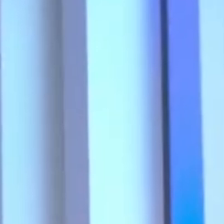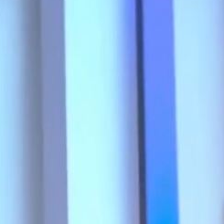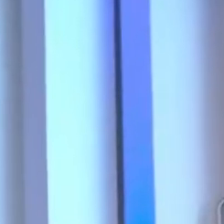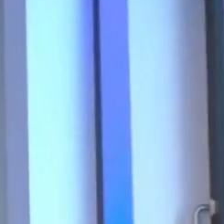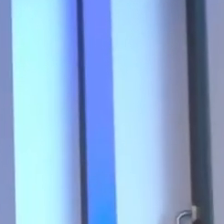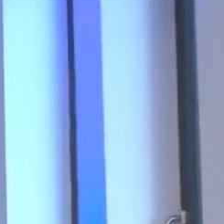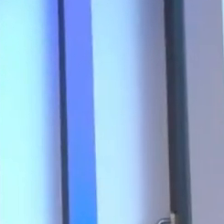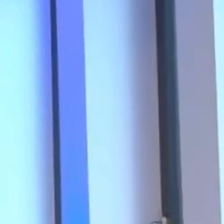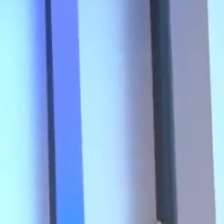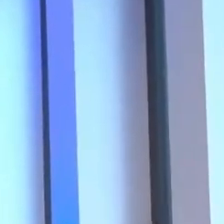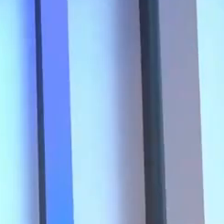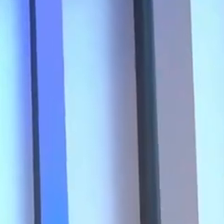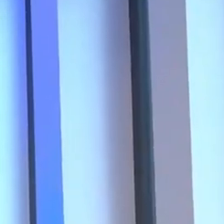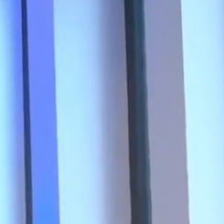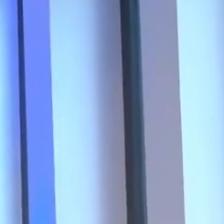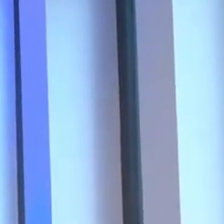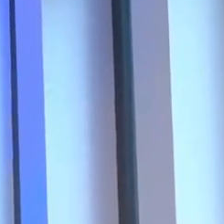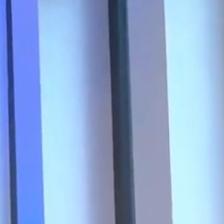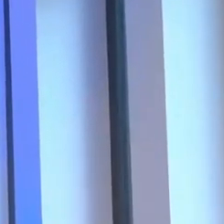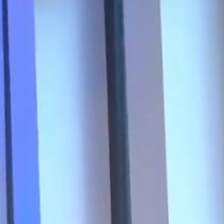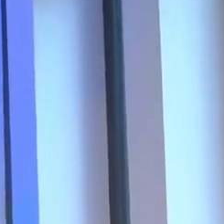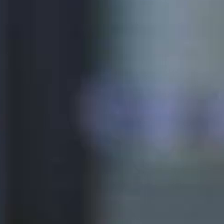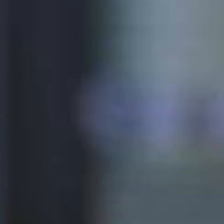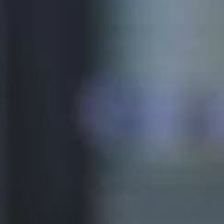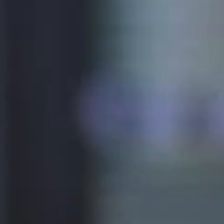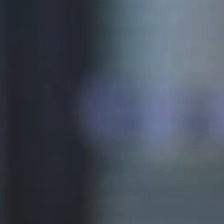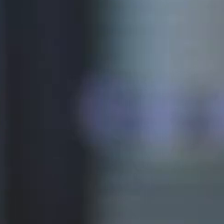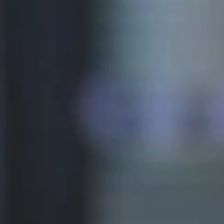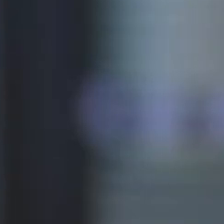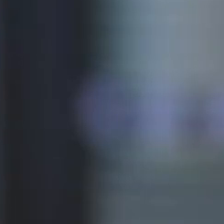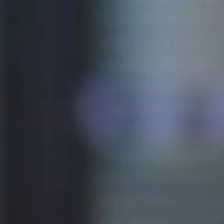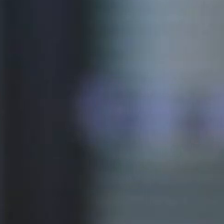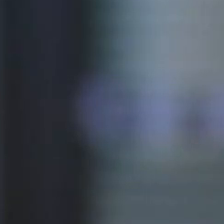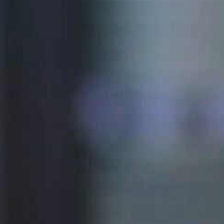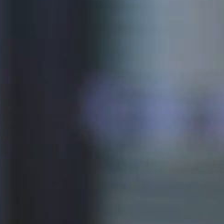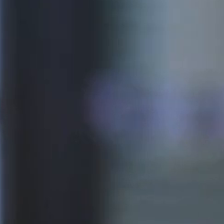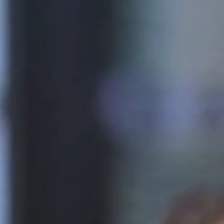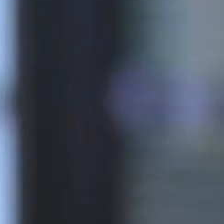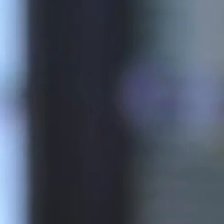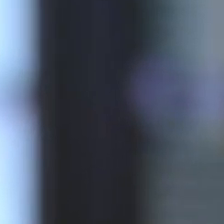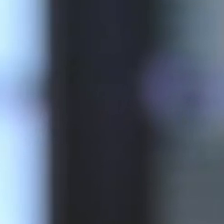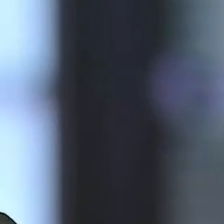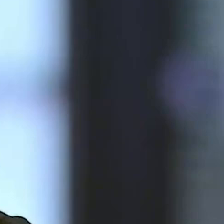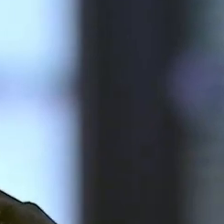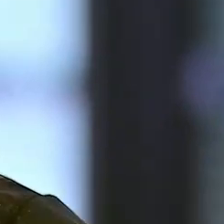weeps. I don't know why nobody told you